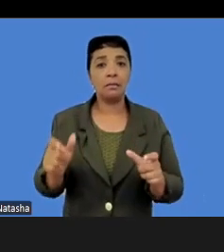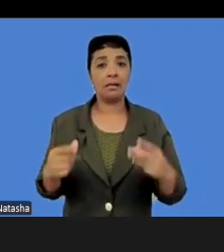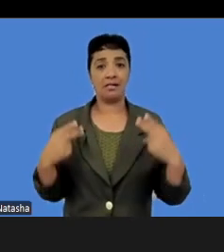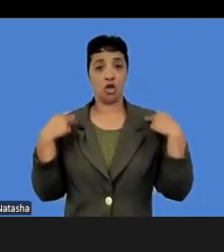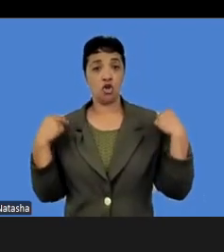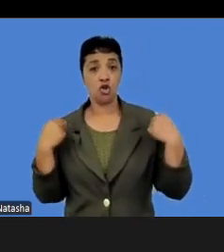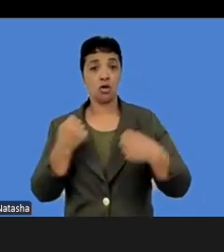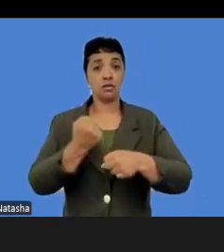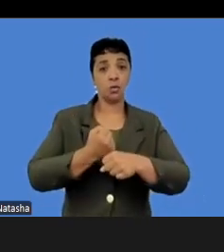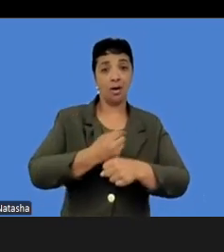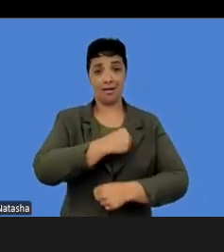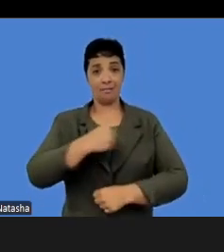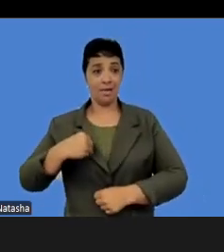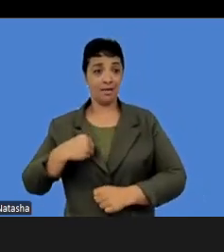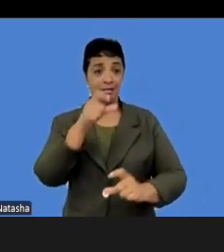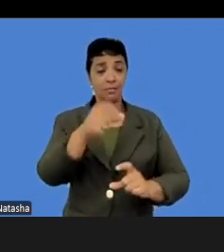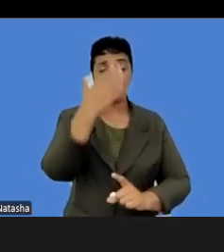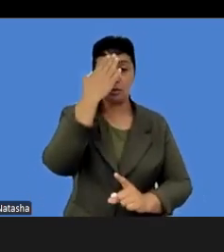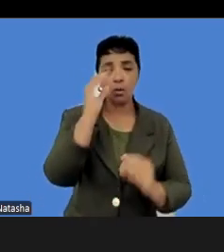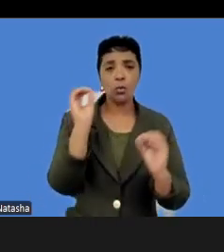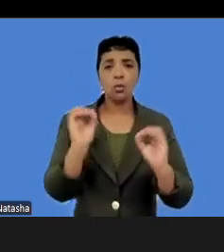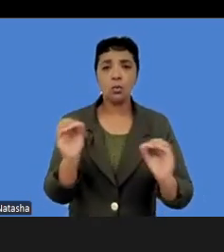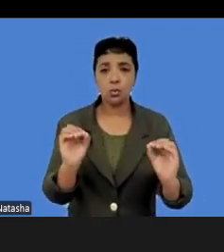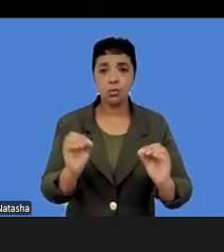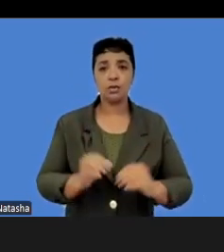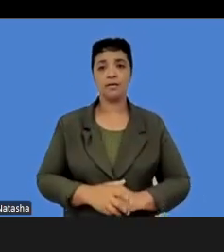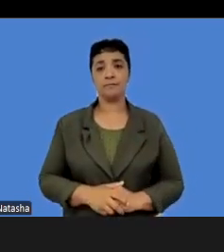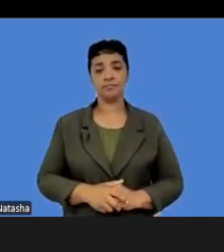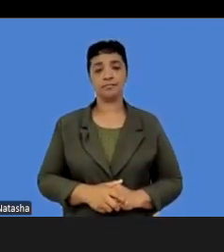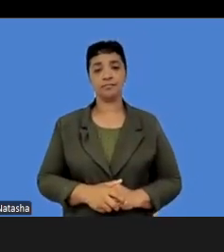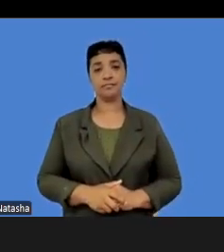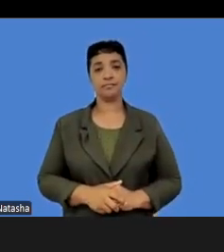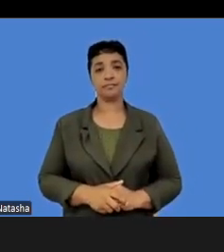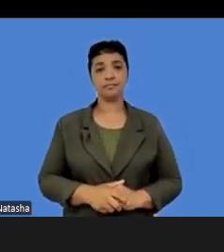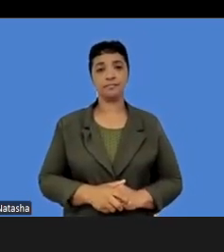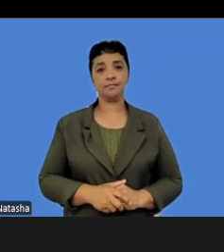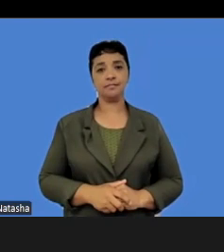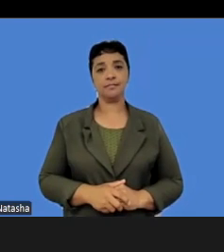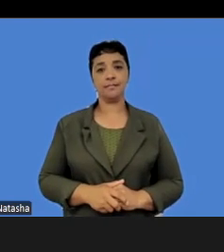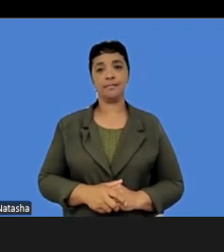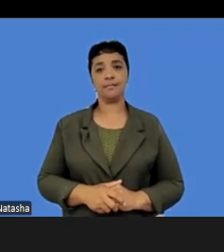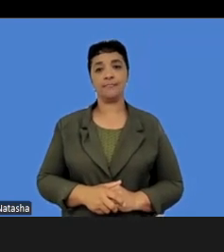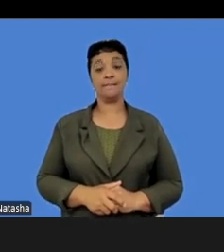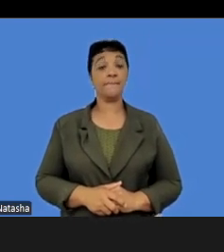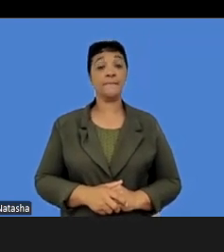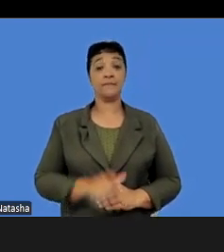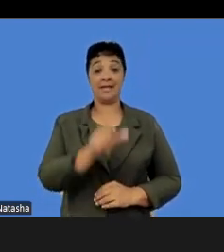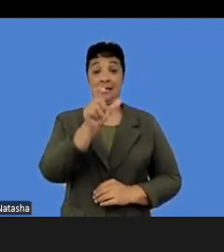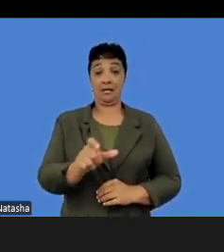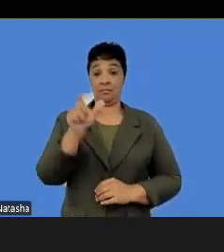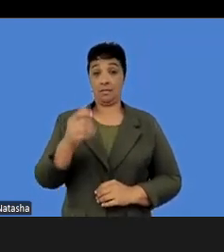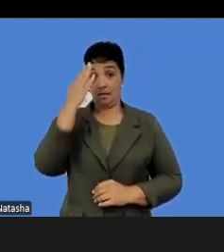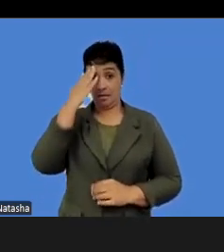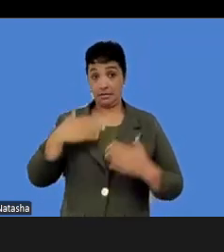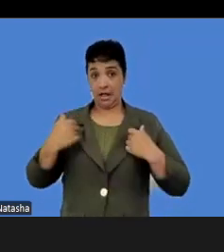site. There were NGOs where patients were put in and they were not monitored at